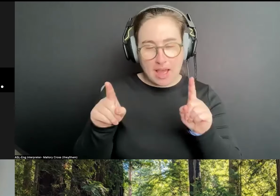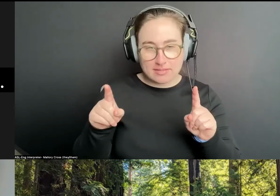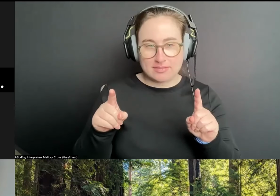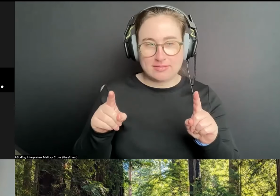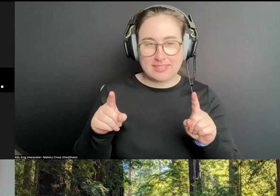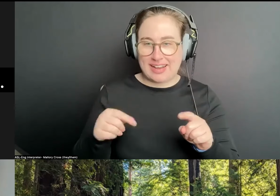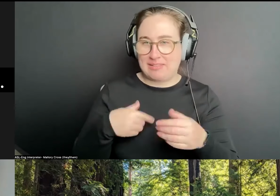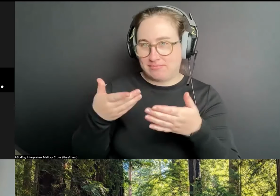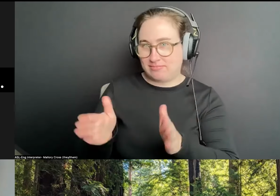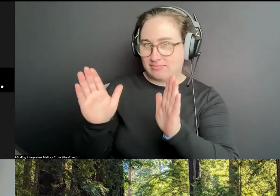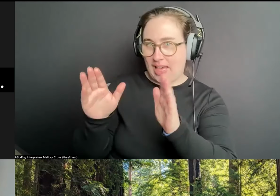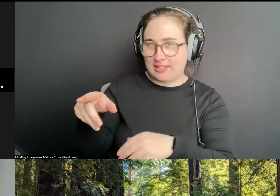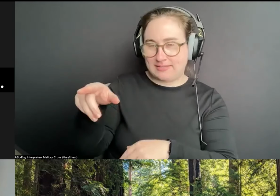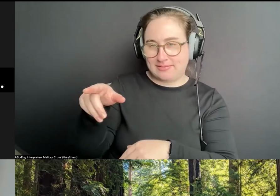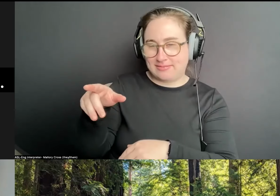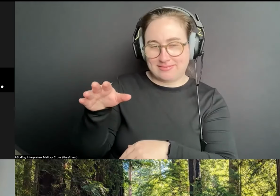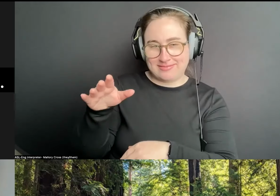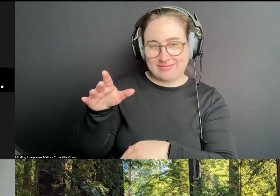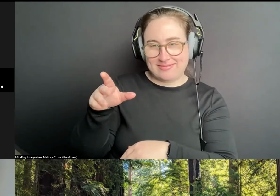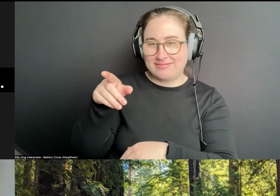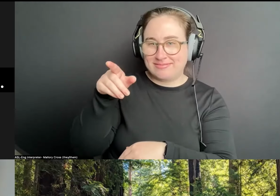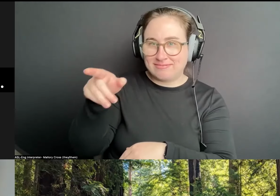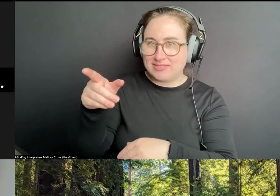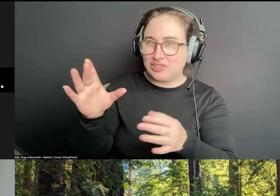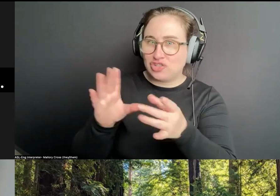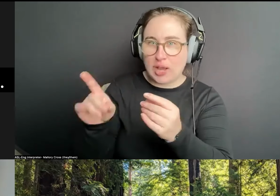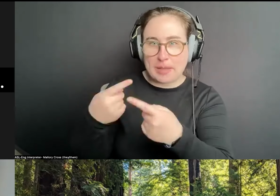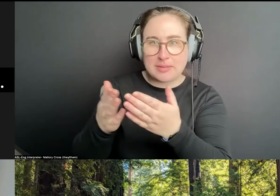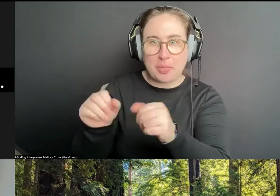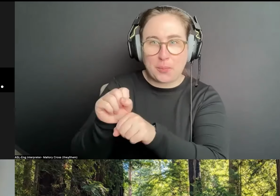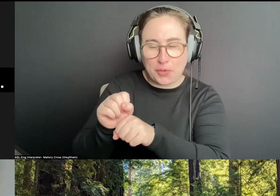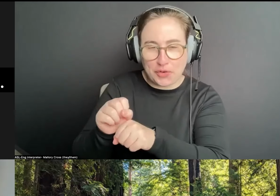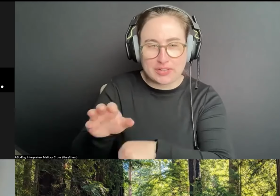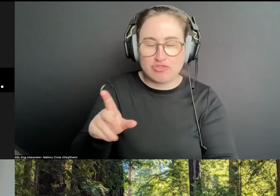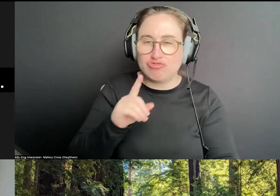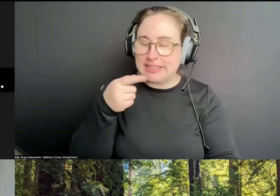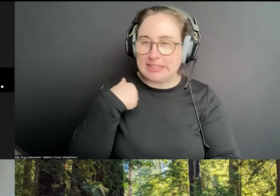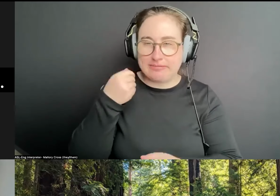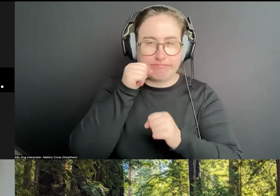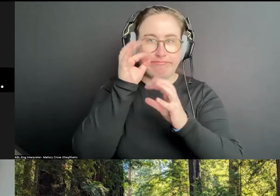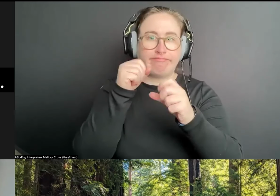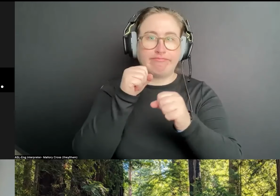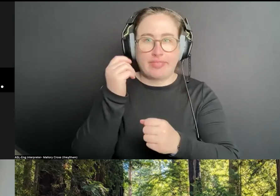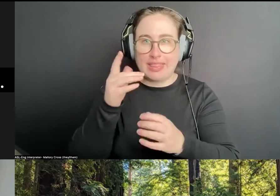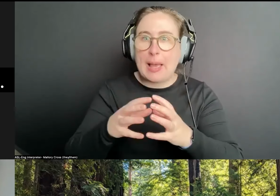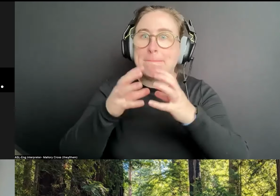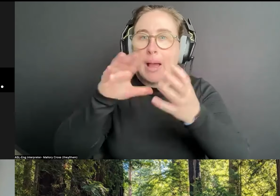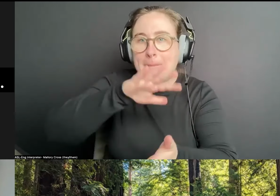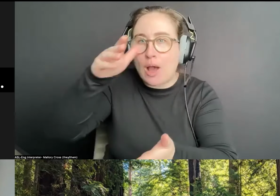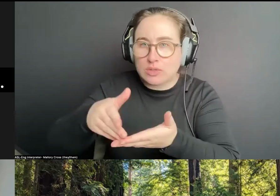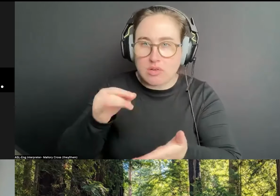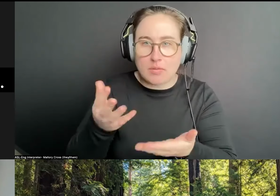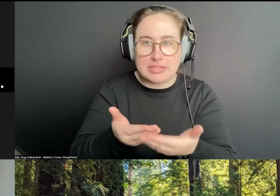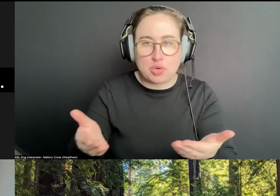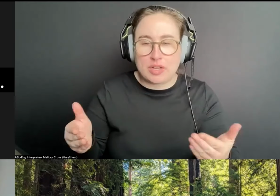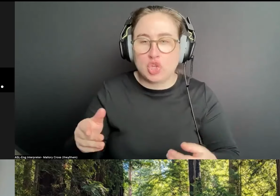but I let you tell you a little bit about the work that you've done, John. It's sort of astounding the amount of material that you've